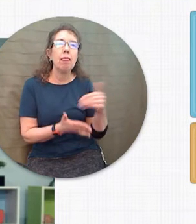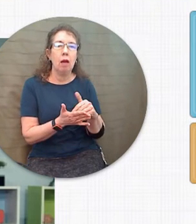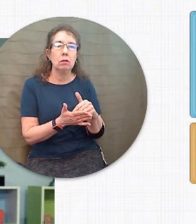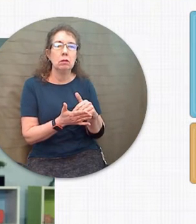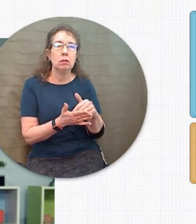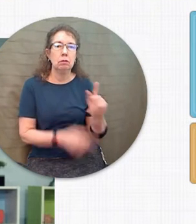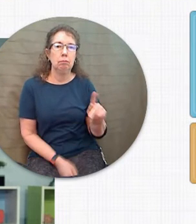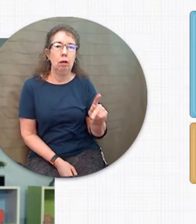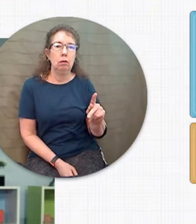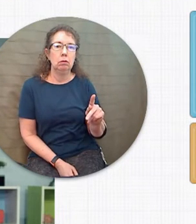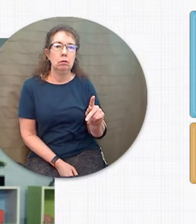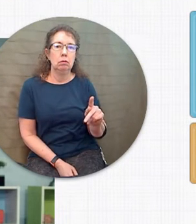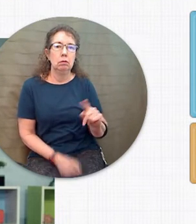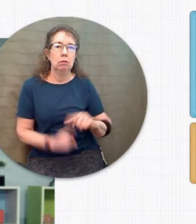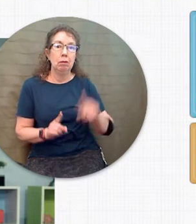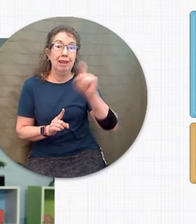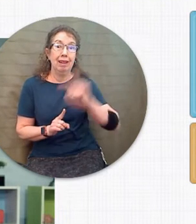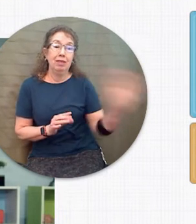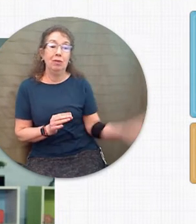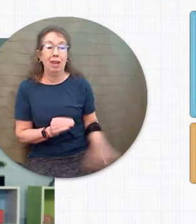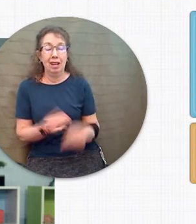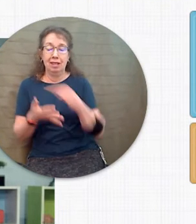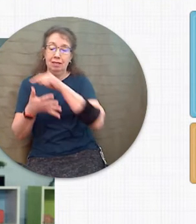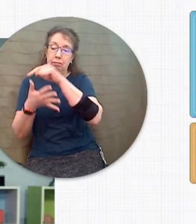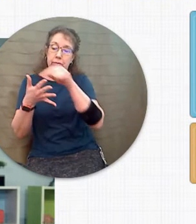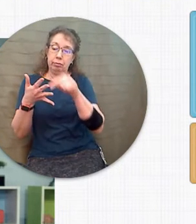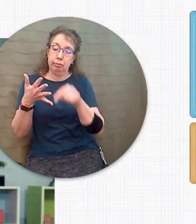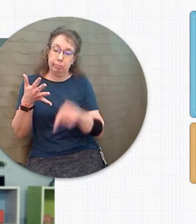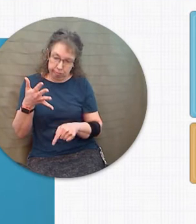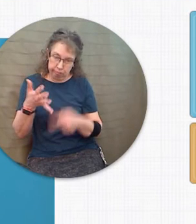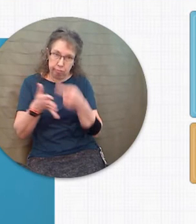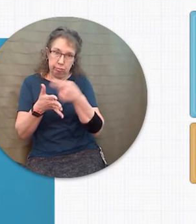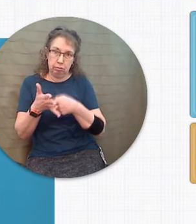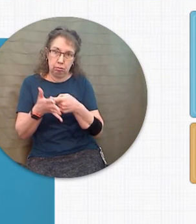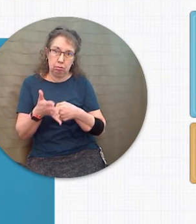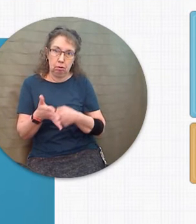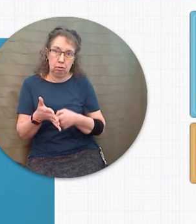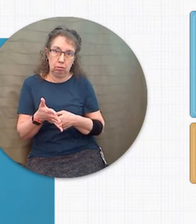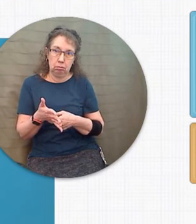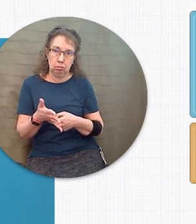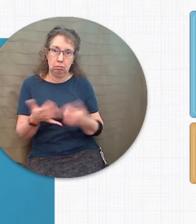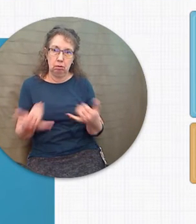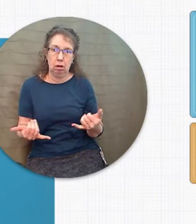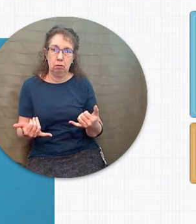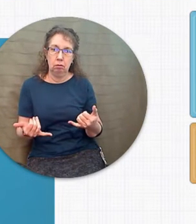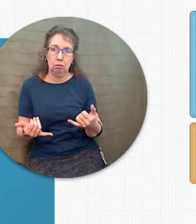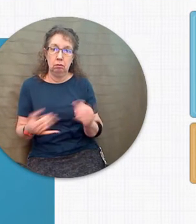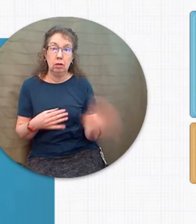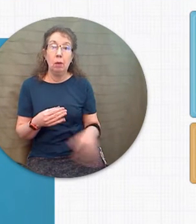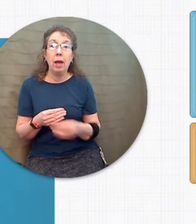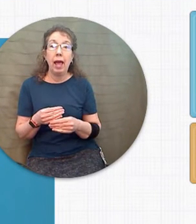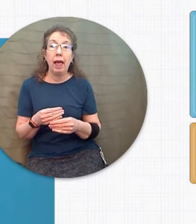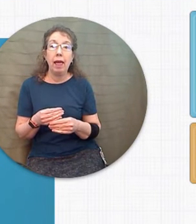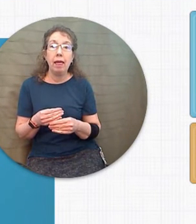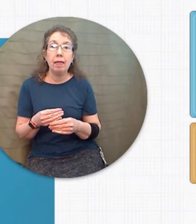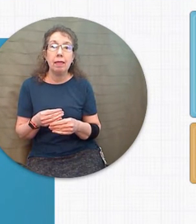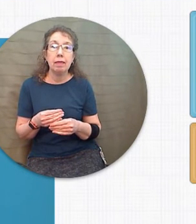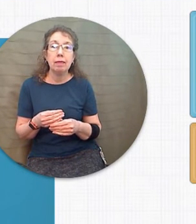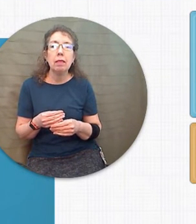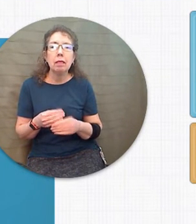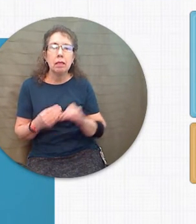But we're about to have to add in all of these beautiful fees. I'm going to add in the currency fees